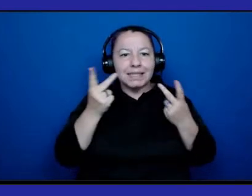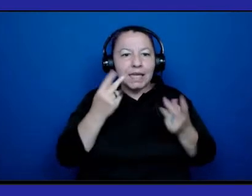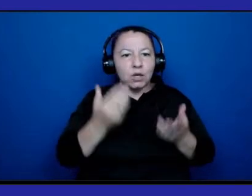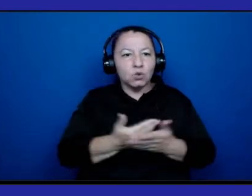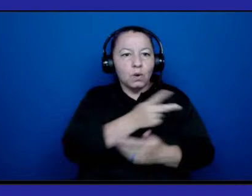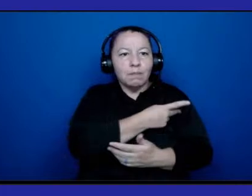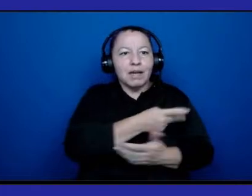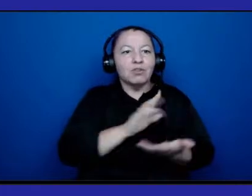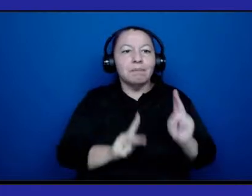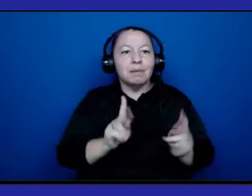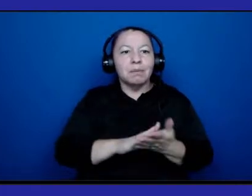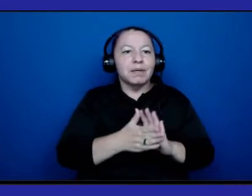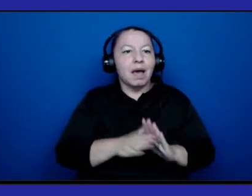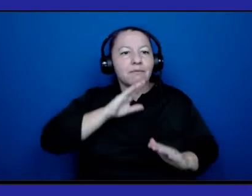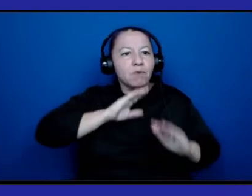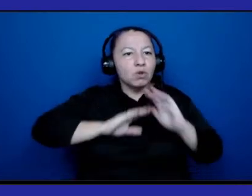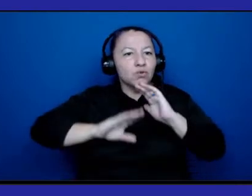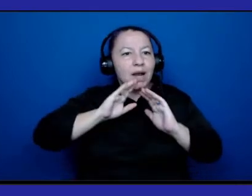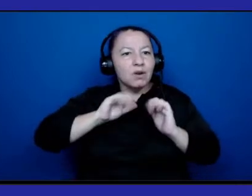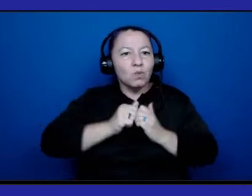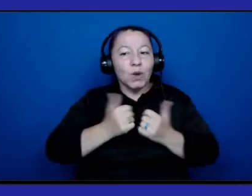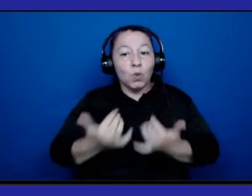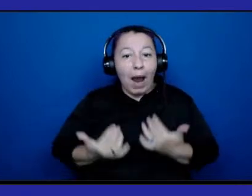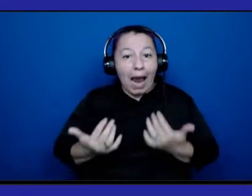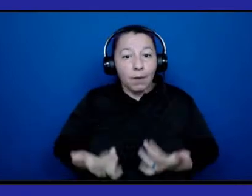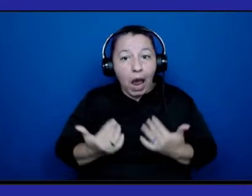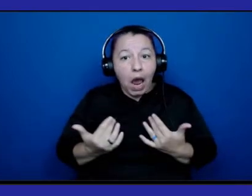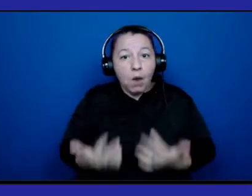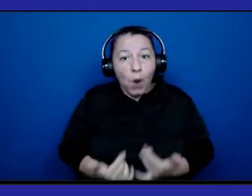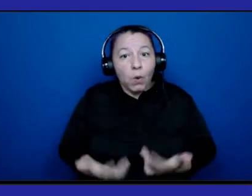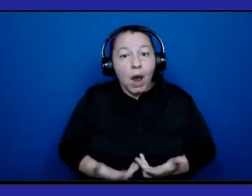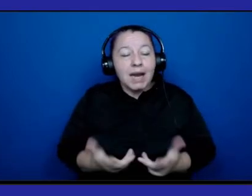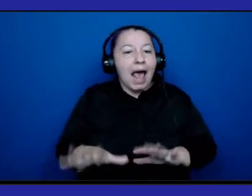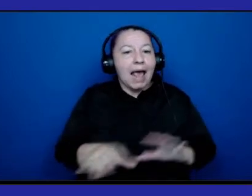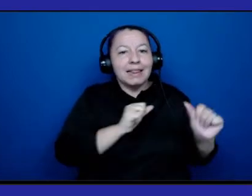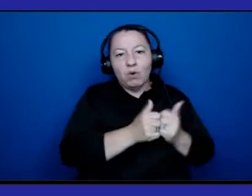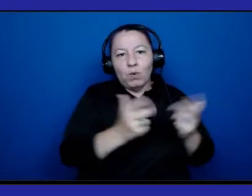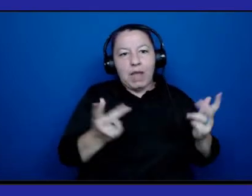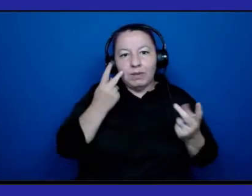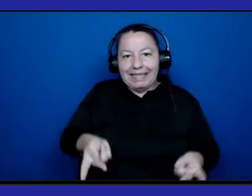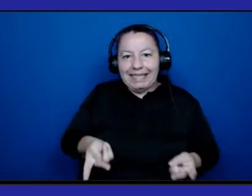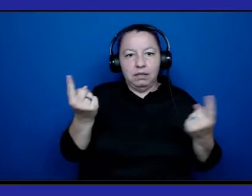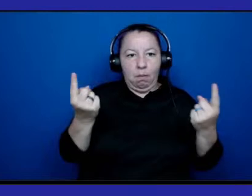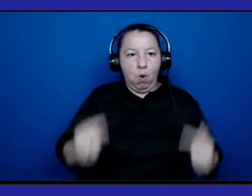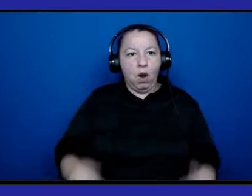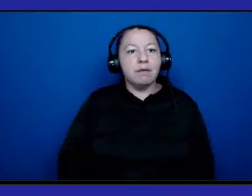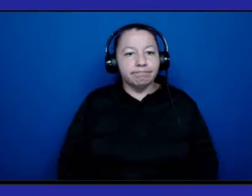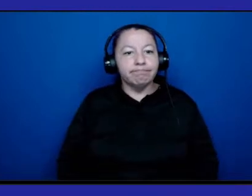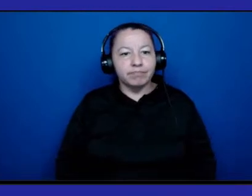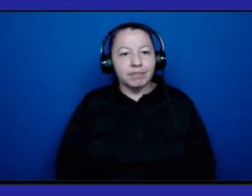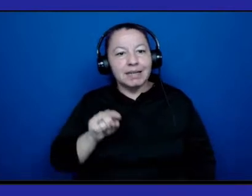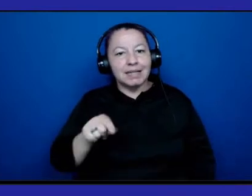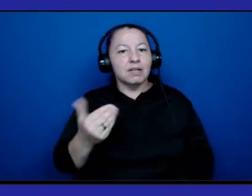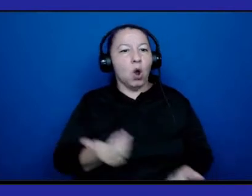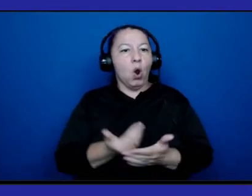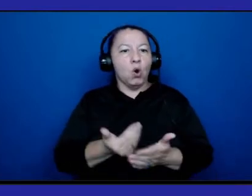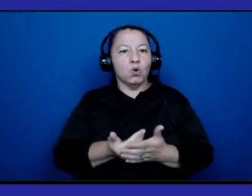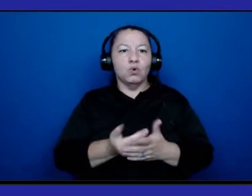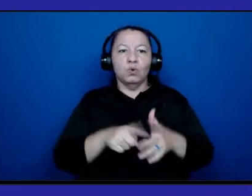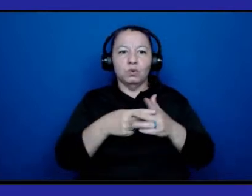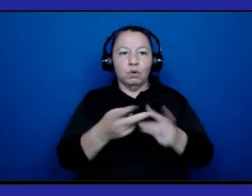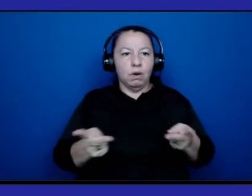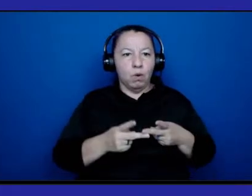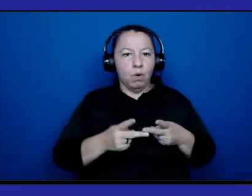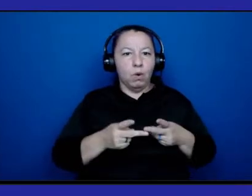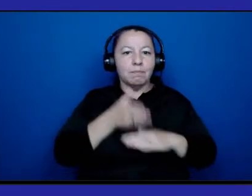with the wait and leaving without being seen. This is our new baseline post-COVID. It's